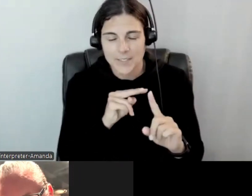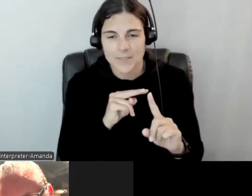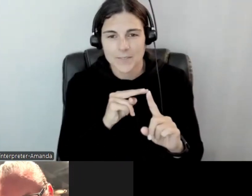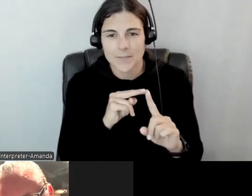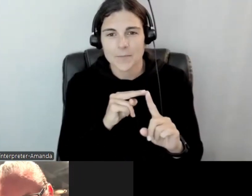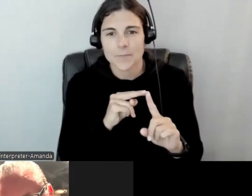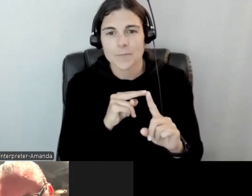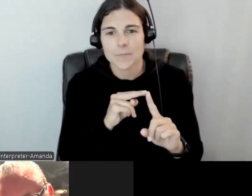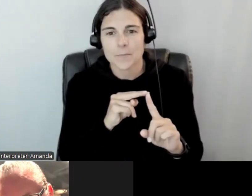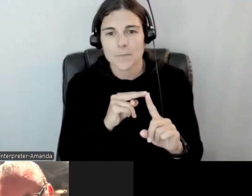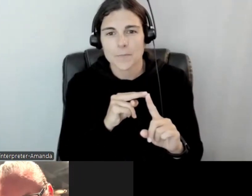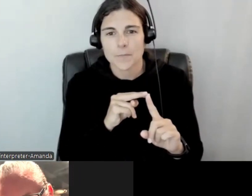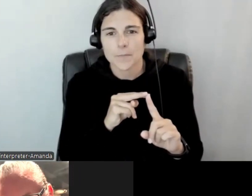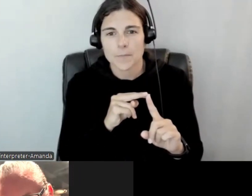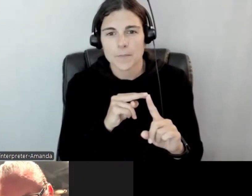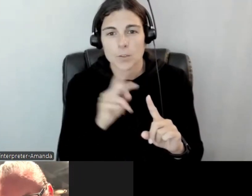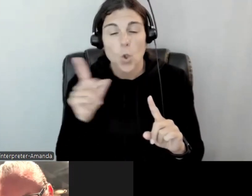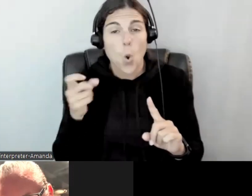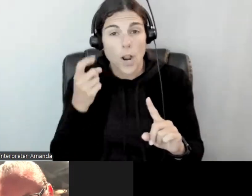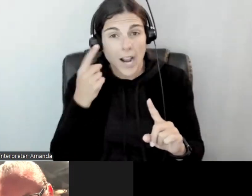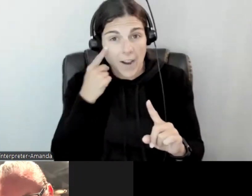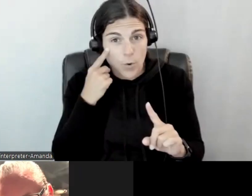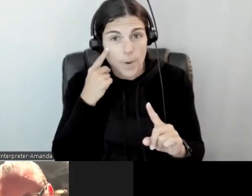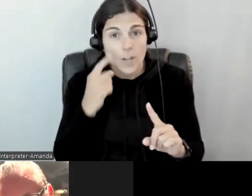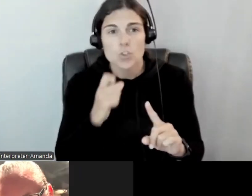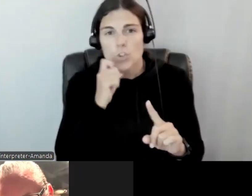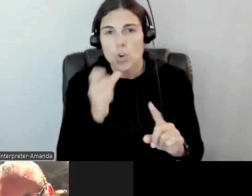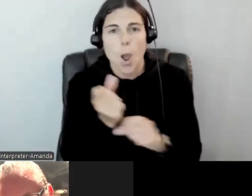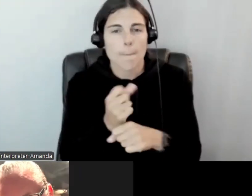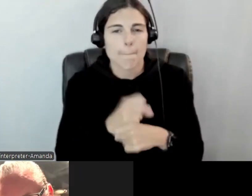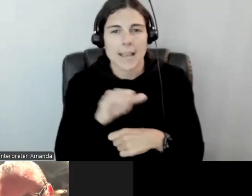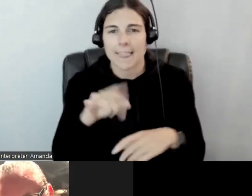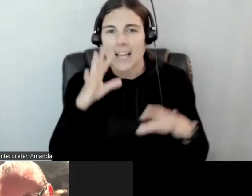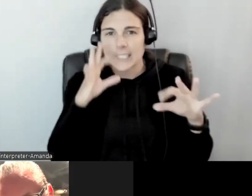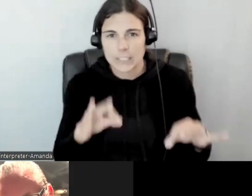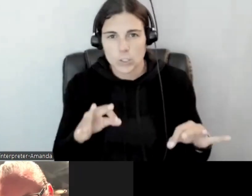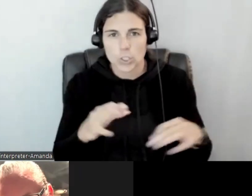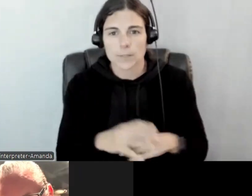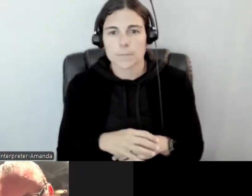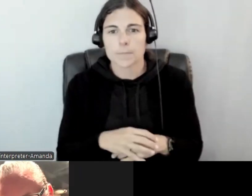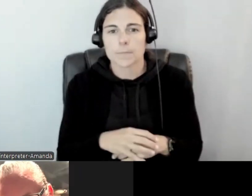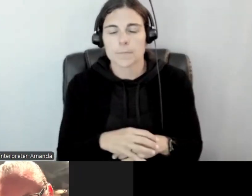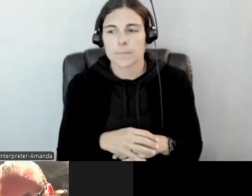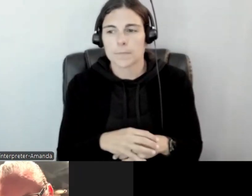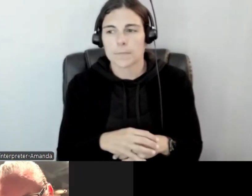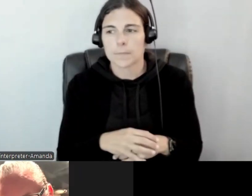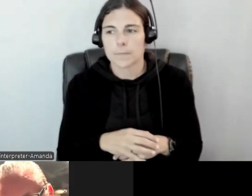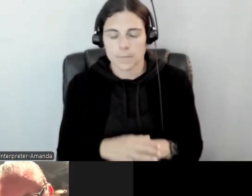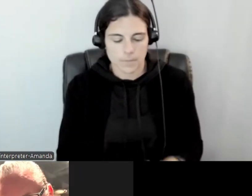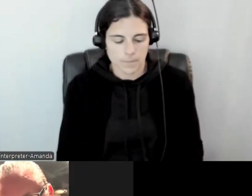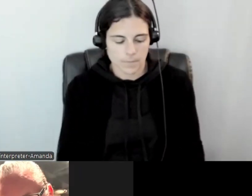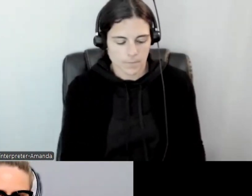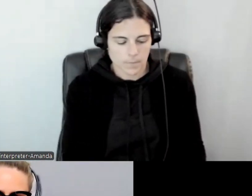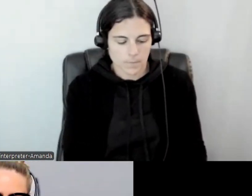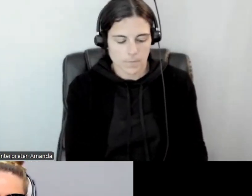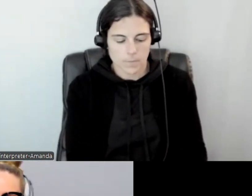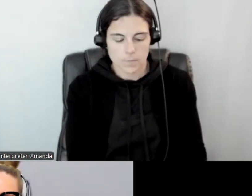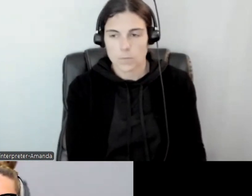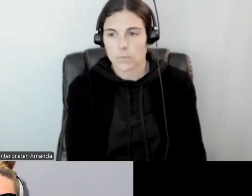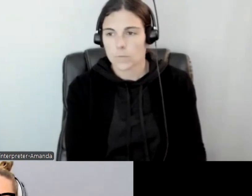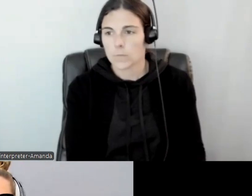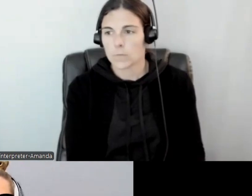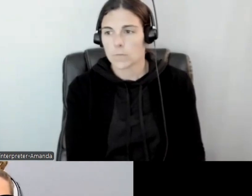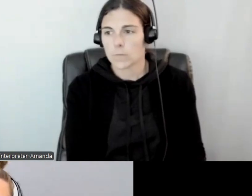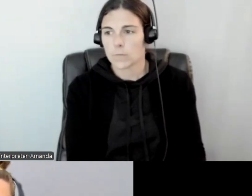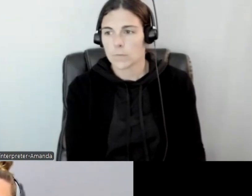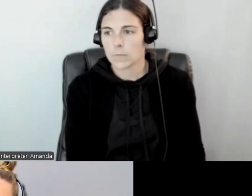is, therefore, government shouldn't be the one making that decision. And so, and that's also why I think I